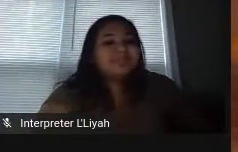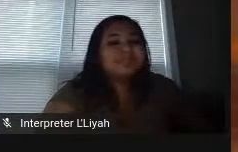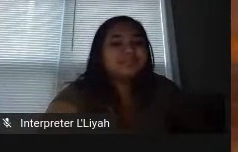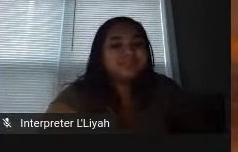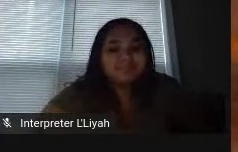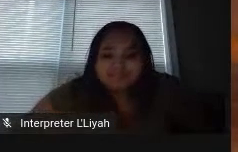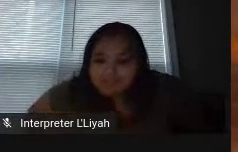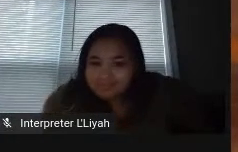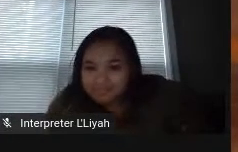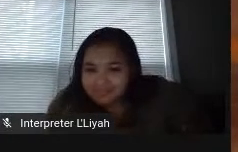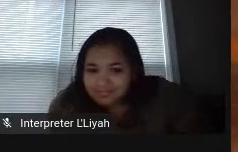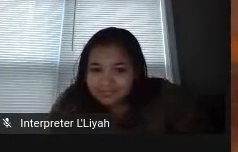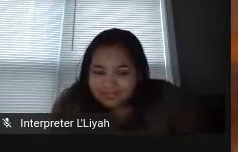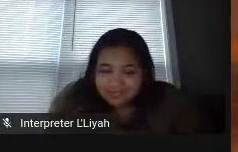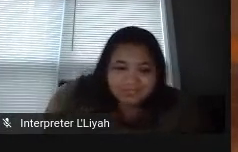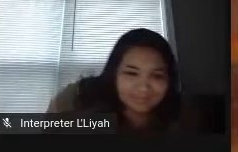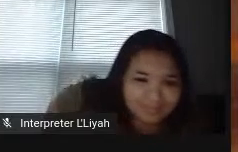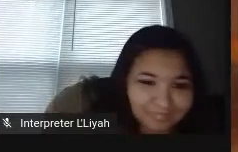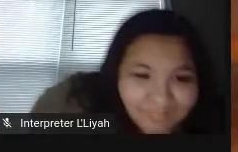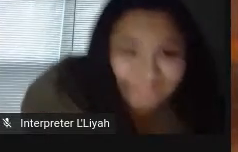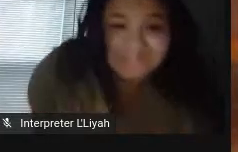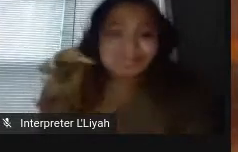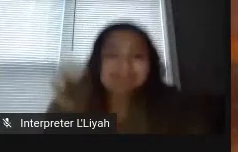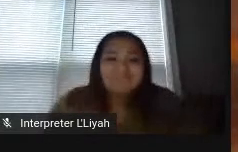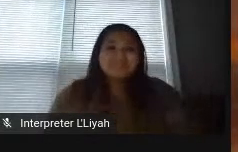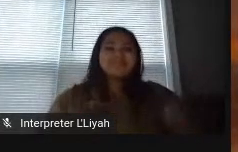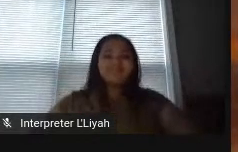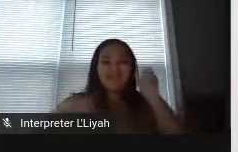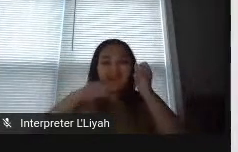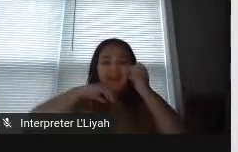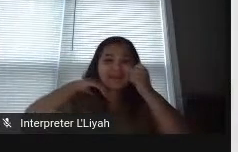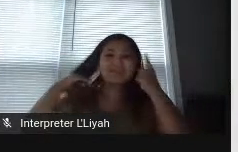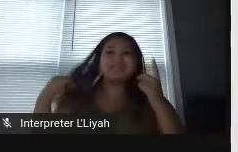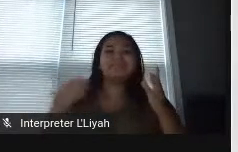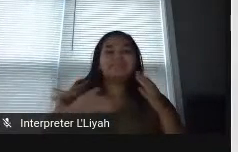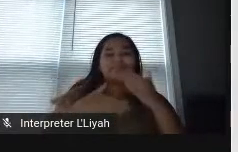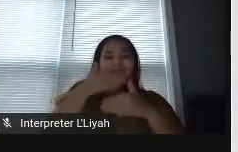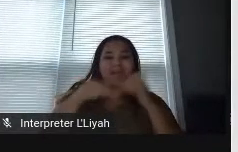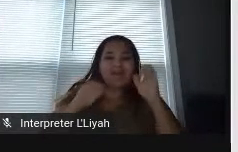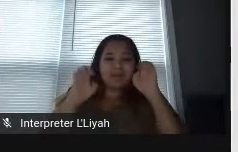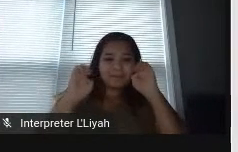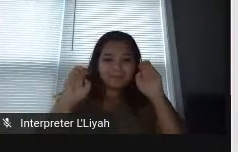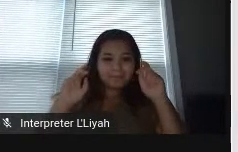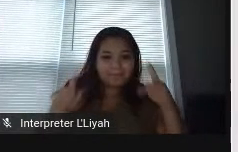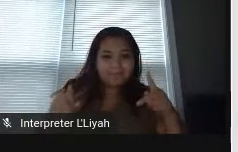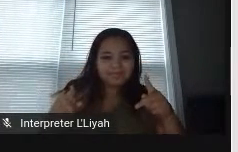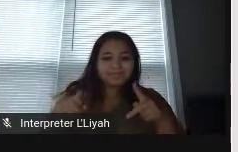All right. So understanding the process of an IEP.